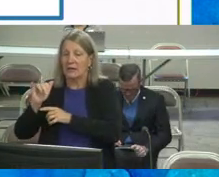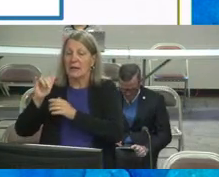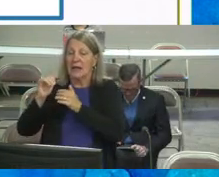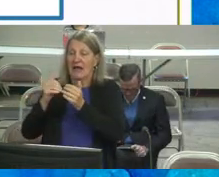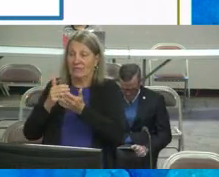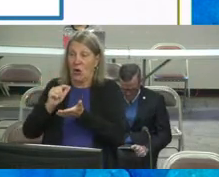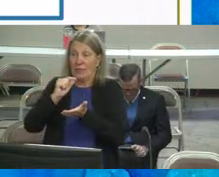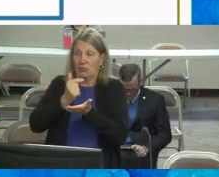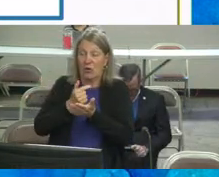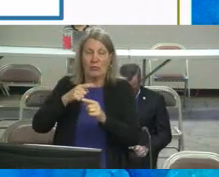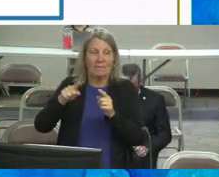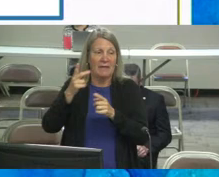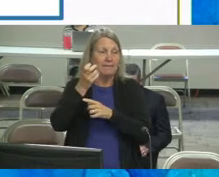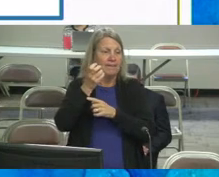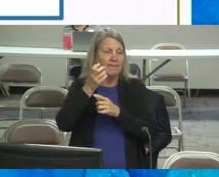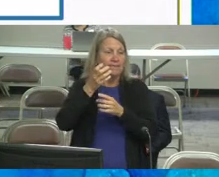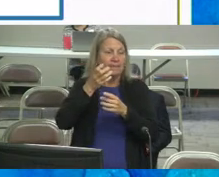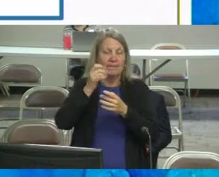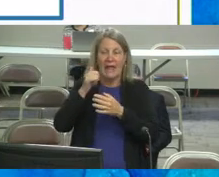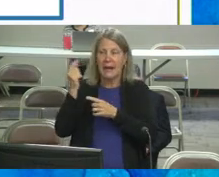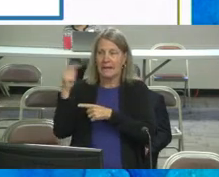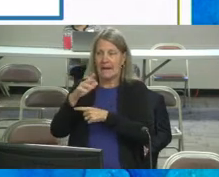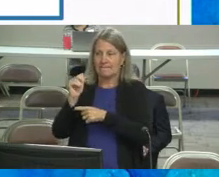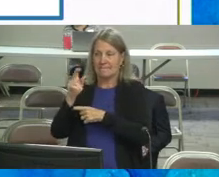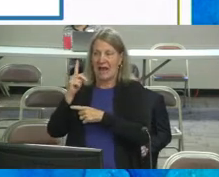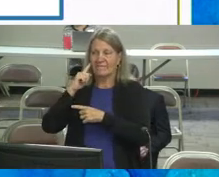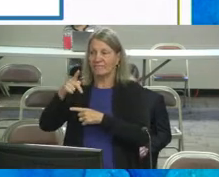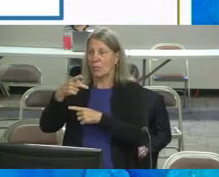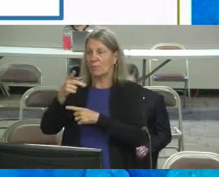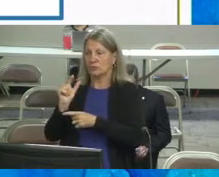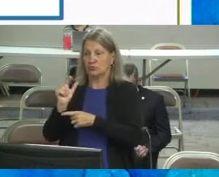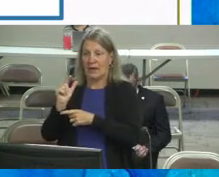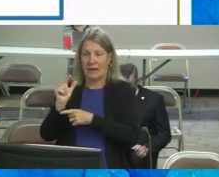so we're trying to figure out how to build that